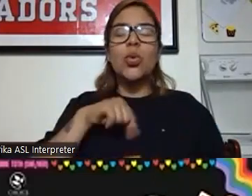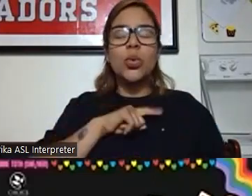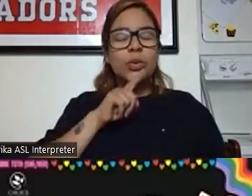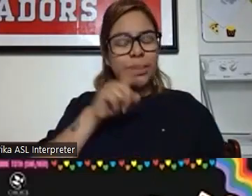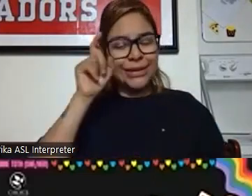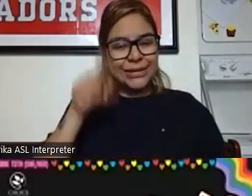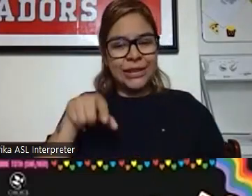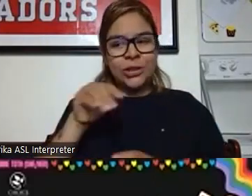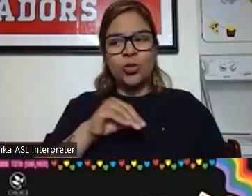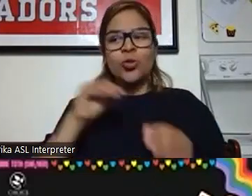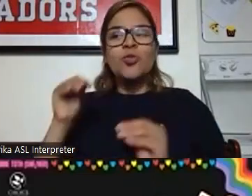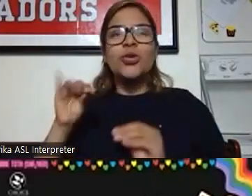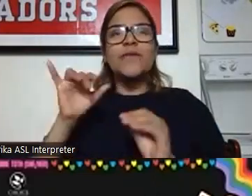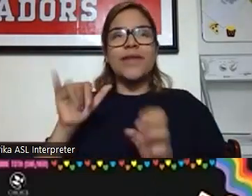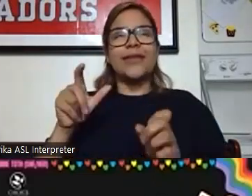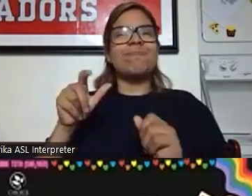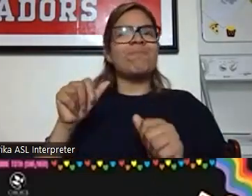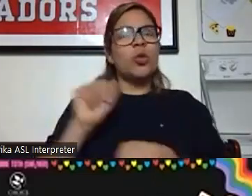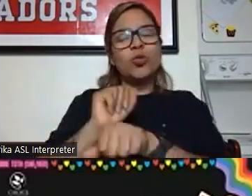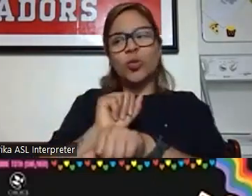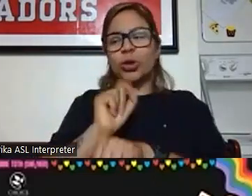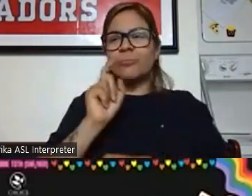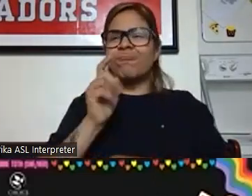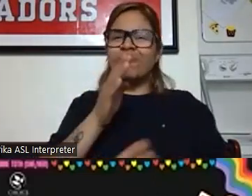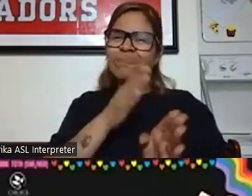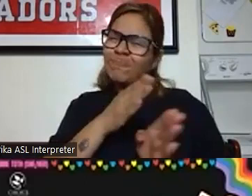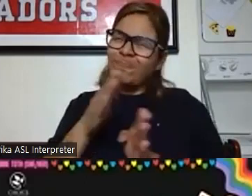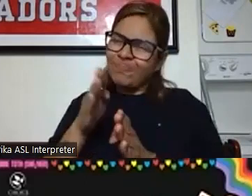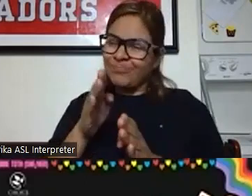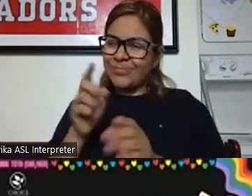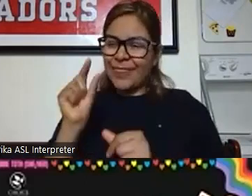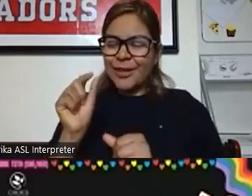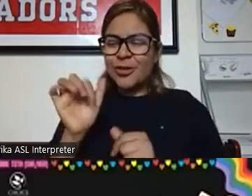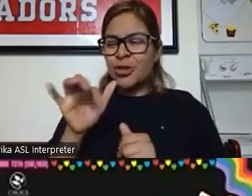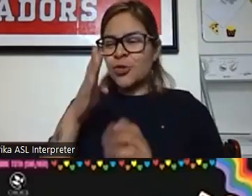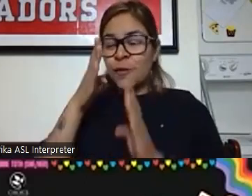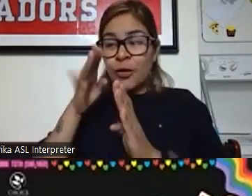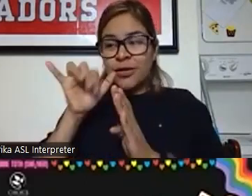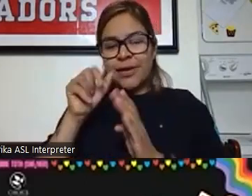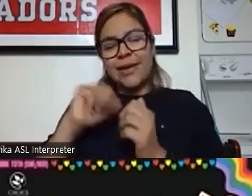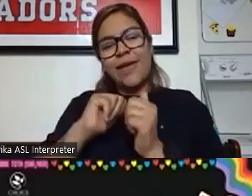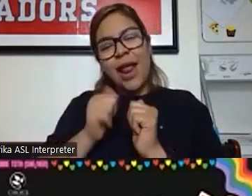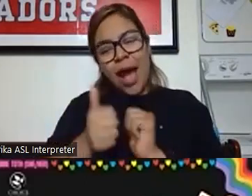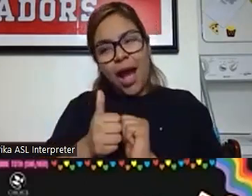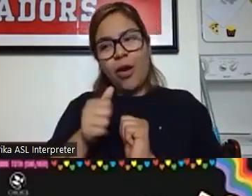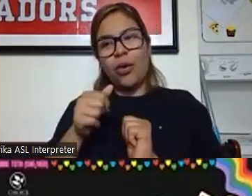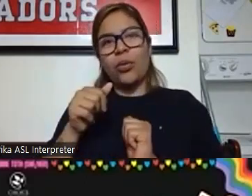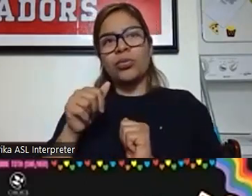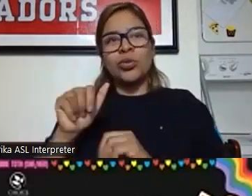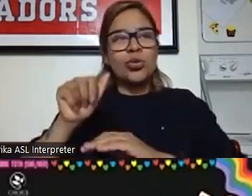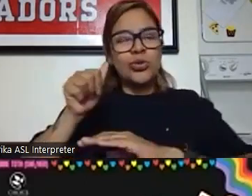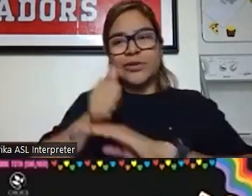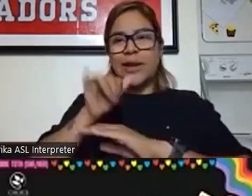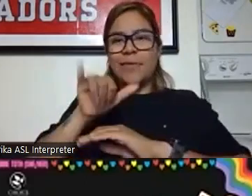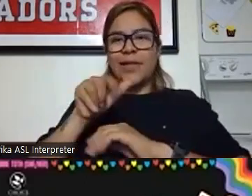forward. And we also need to provide a space where those people having the lived experience with